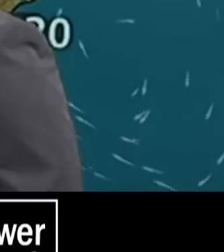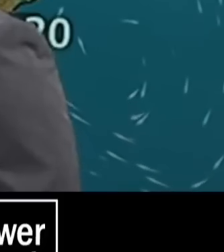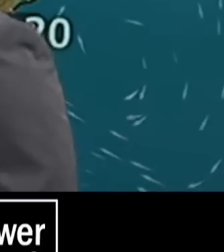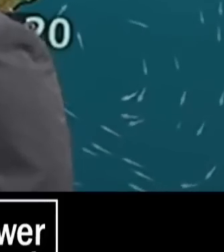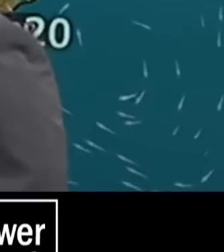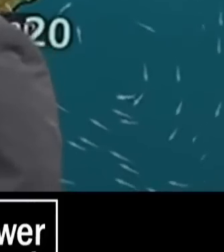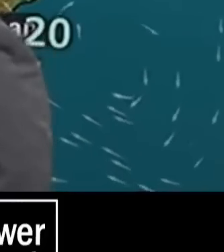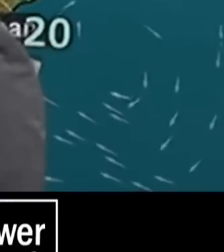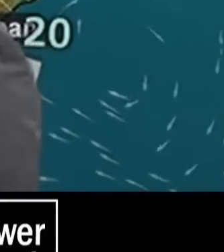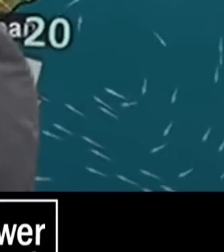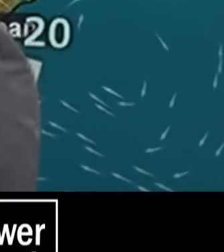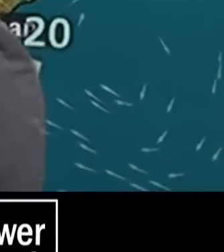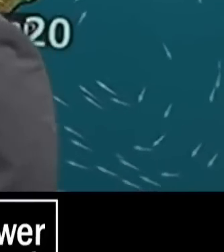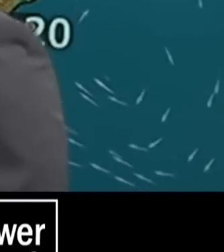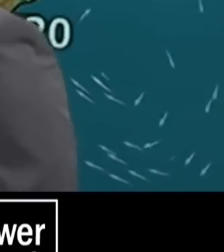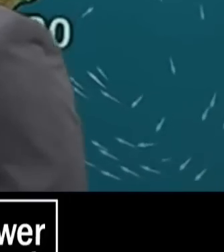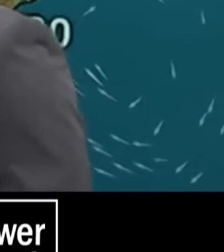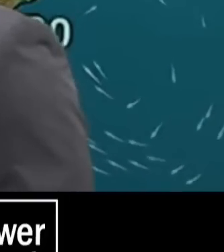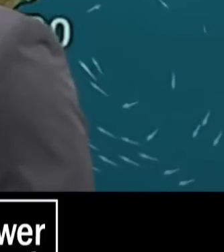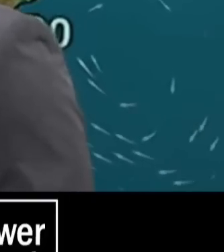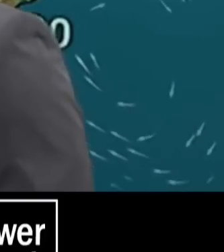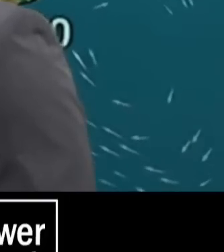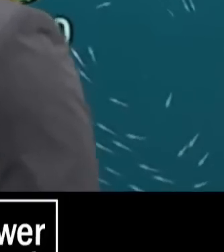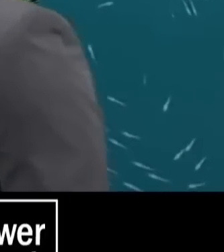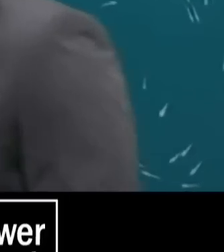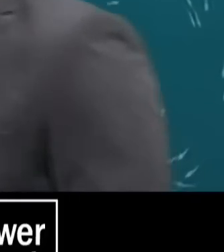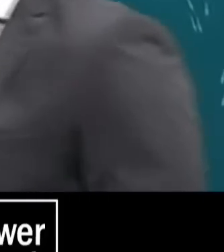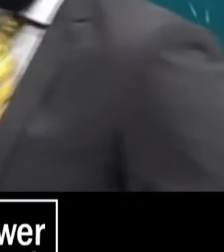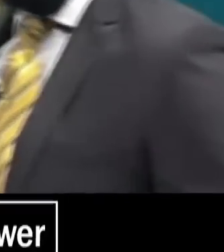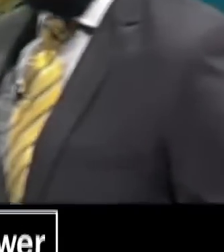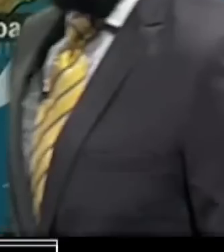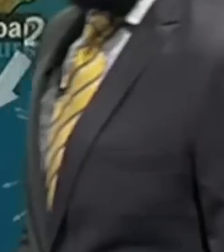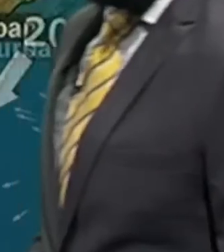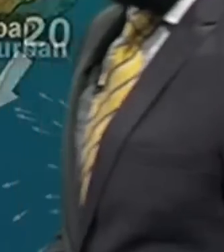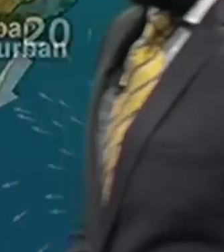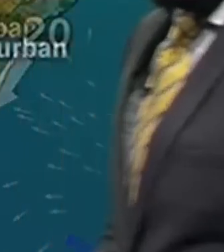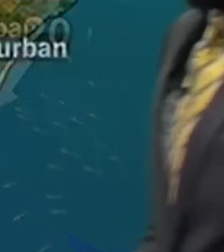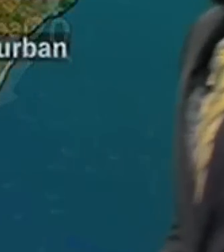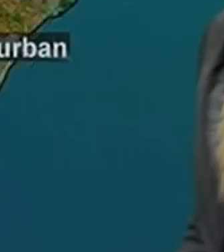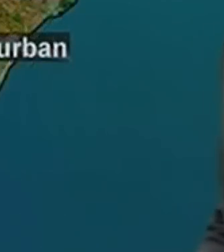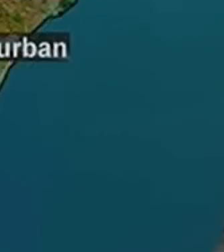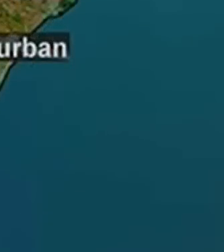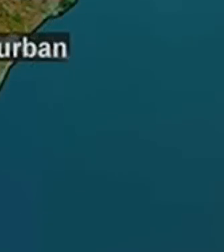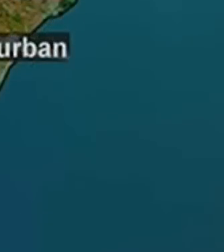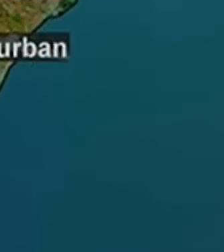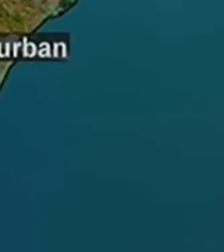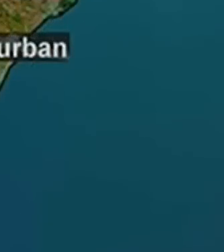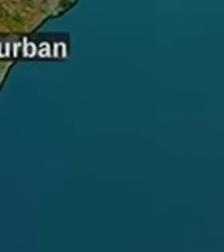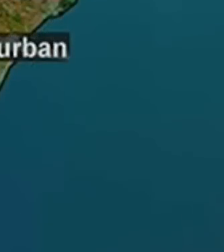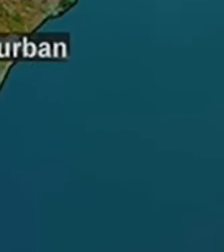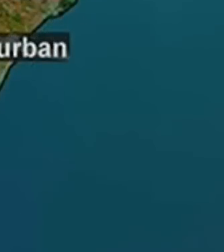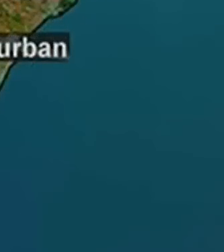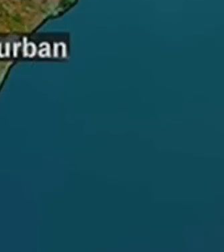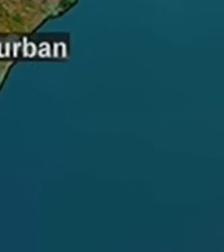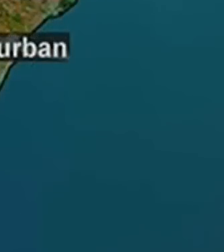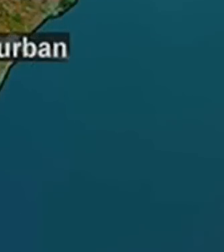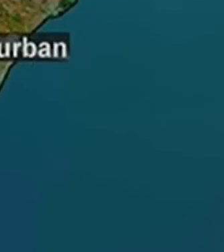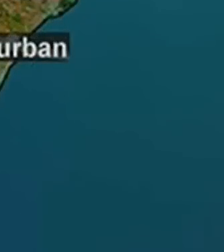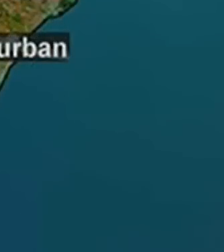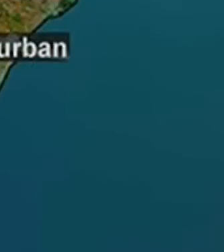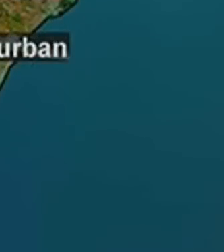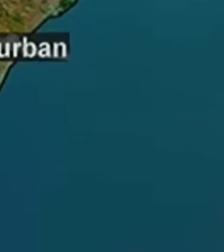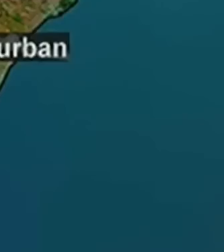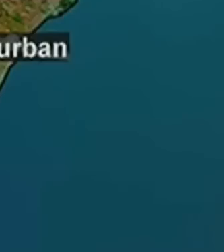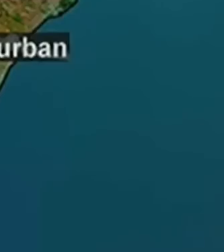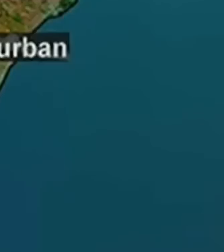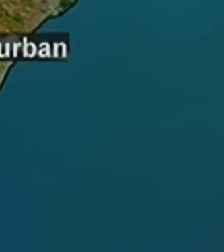tse ka lebelwa tle fela le hore ka thoko go mapopo e tlebele fela mo e sai ka ba bura blipi ba tse tlhokomedisa hore ha se tsere shibile hona boholo bana